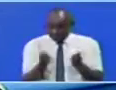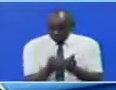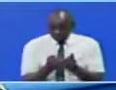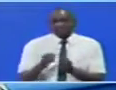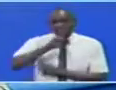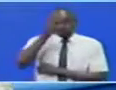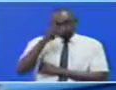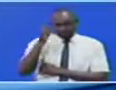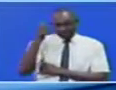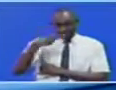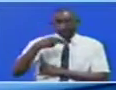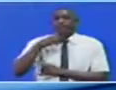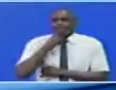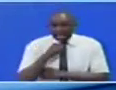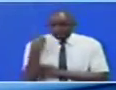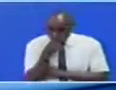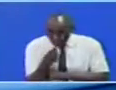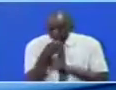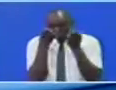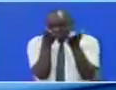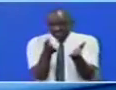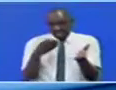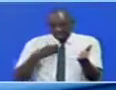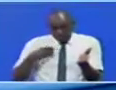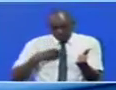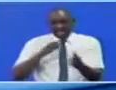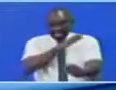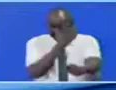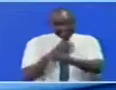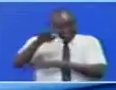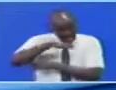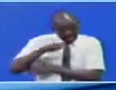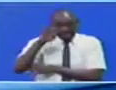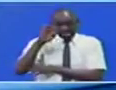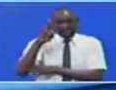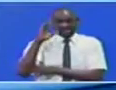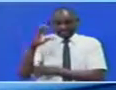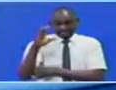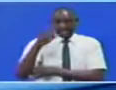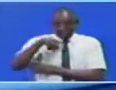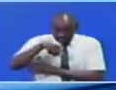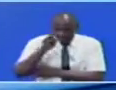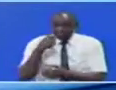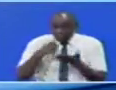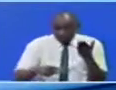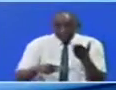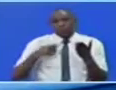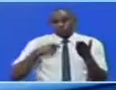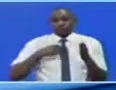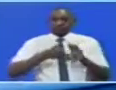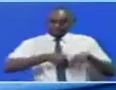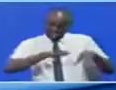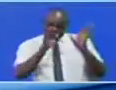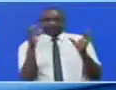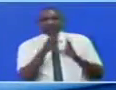Joseph Ng’ang’a, the man who has been at the helm of the energy sector regulatory body, has disclosed his intention to leave the company